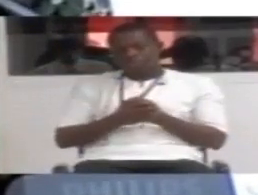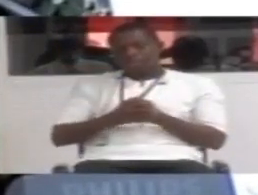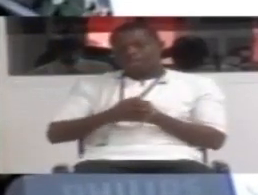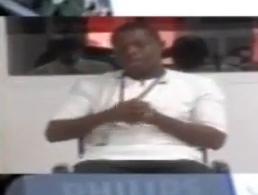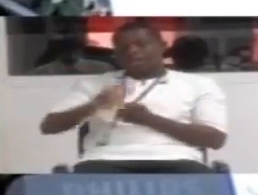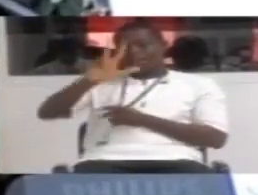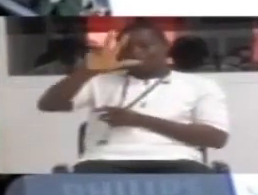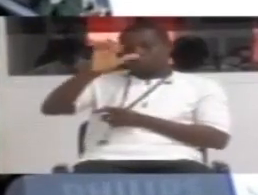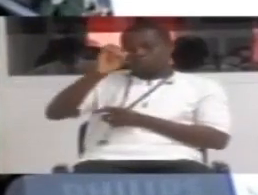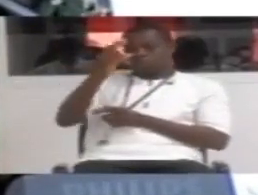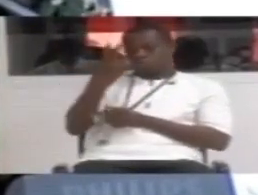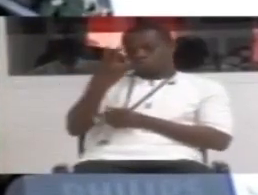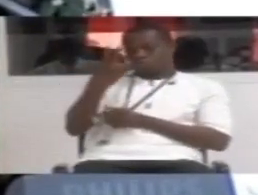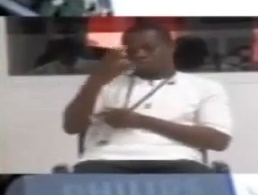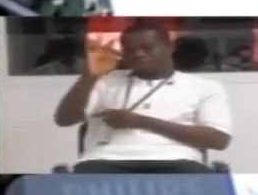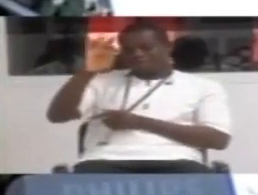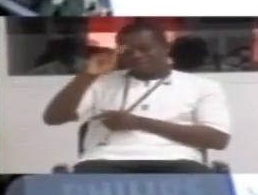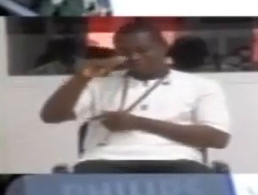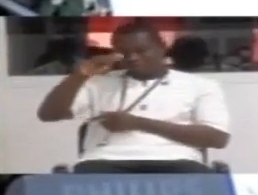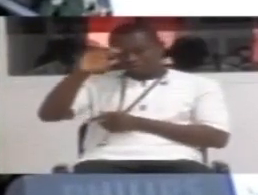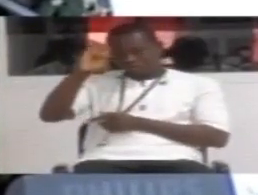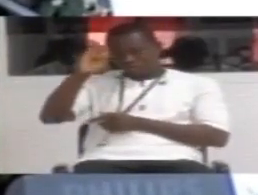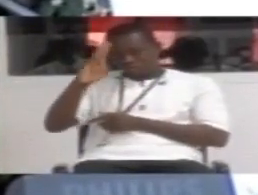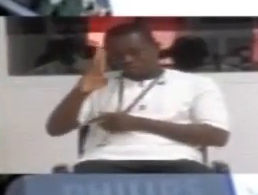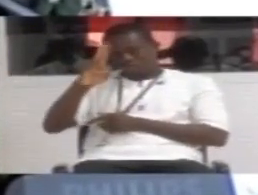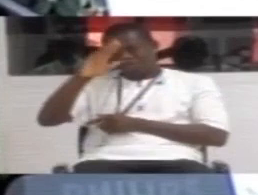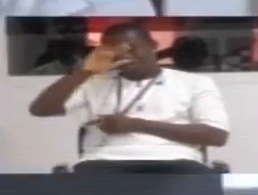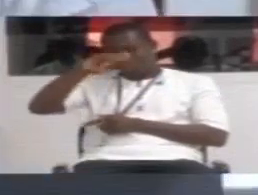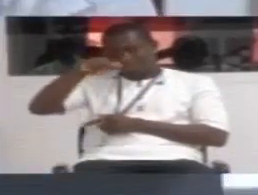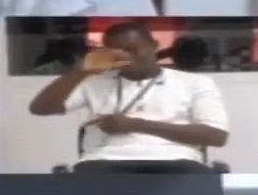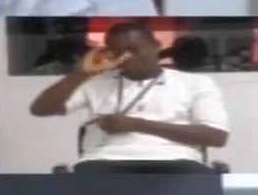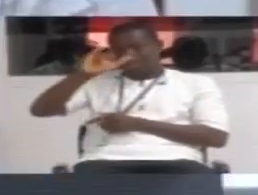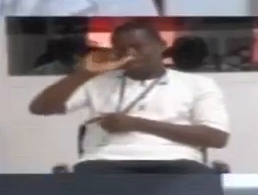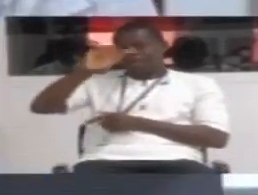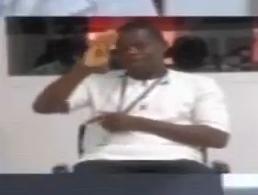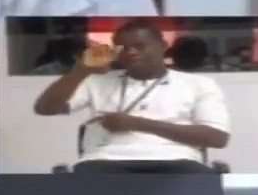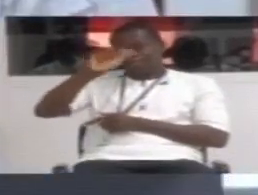WO2 Fansu Nyabali. WO2 Fansu Nyabali.